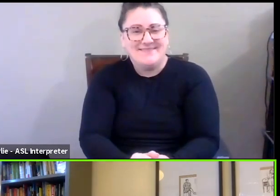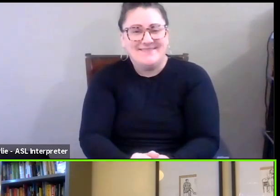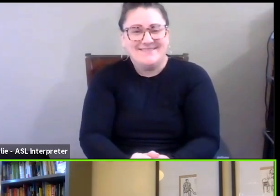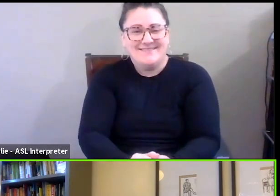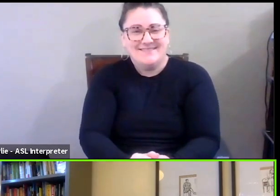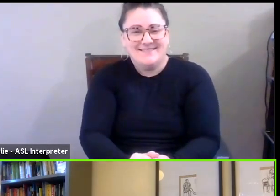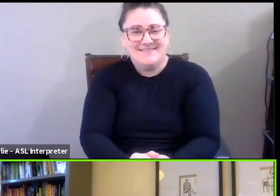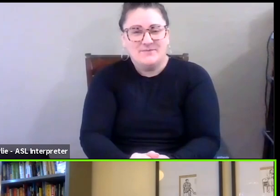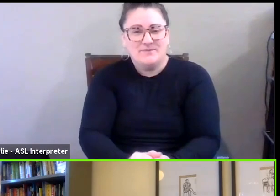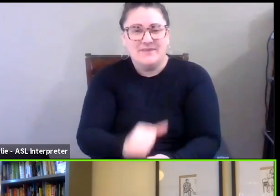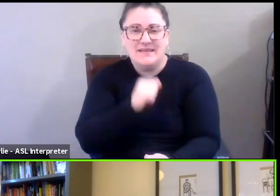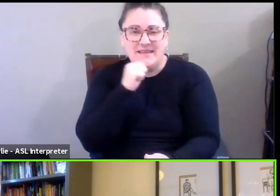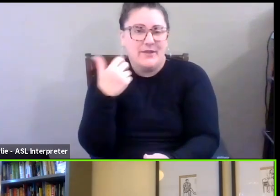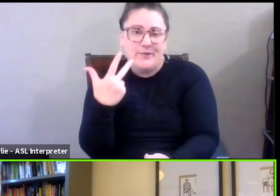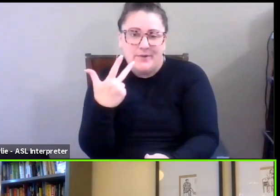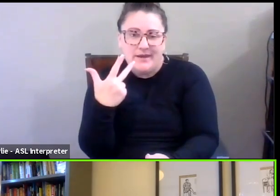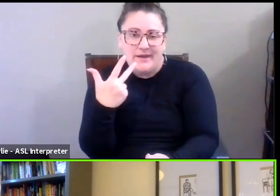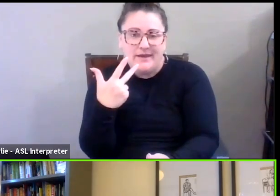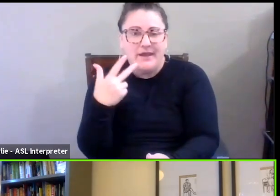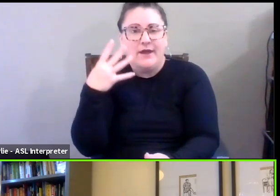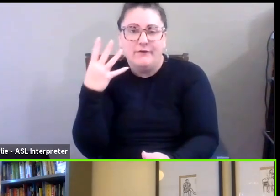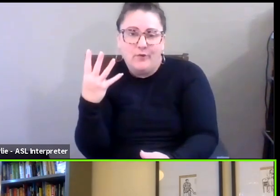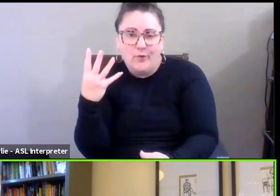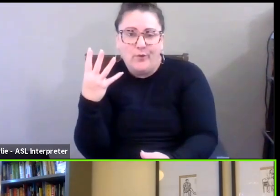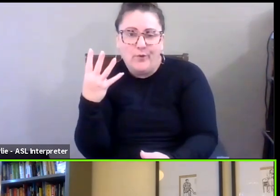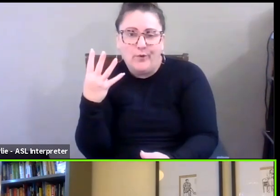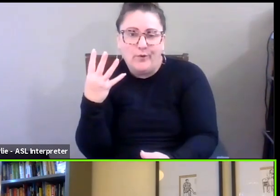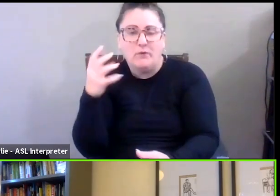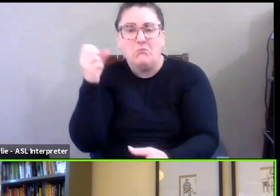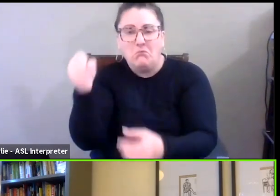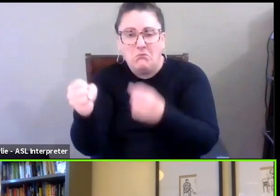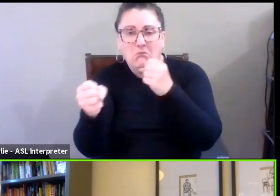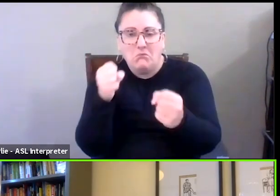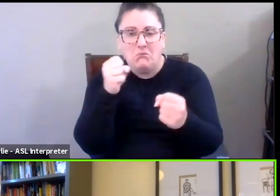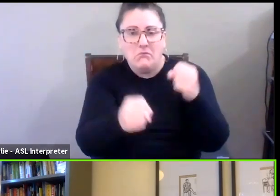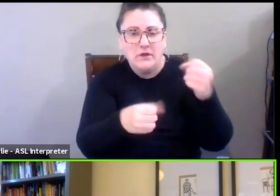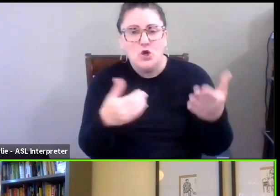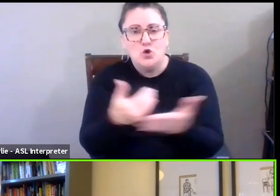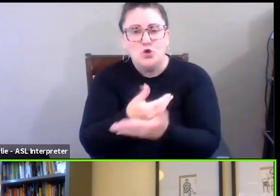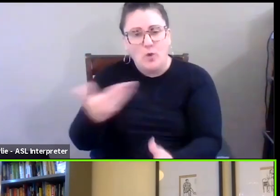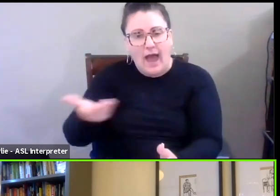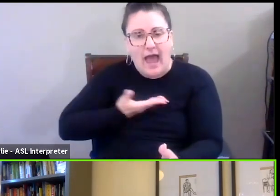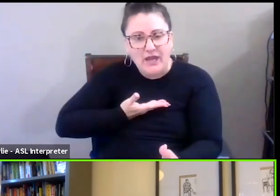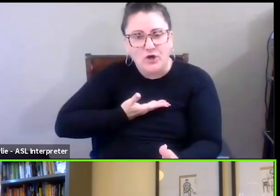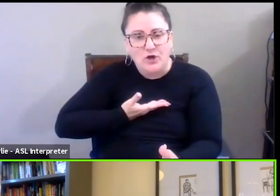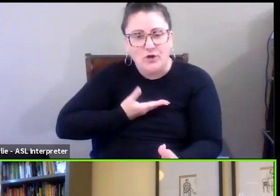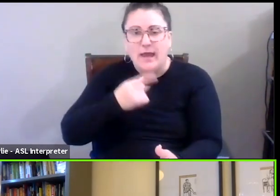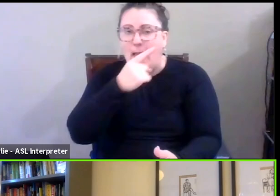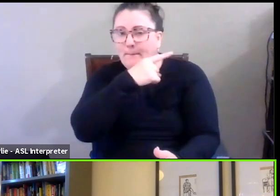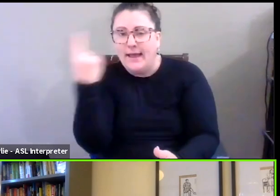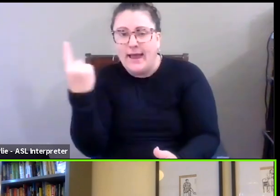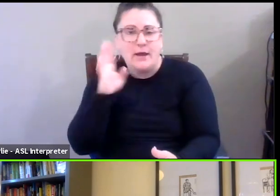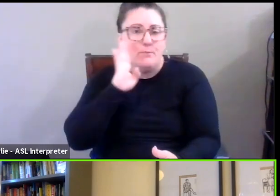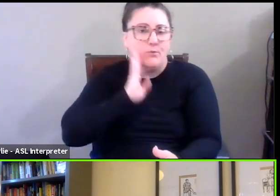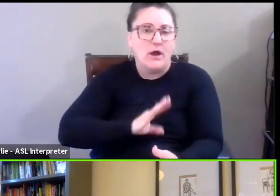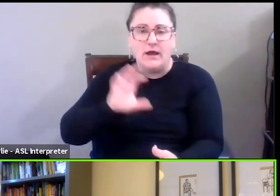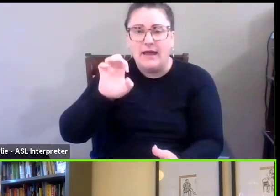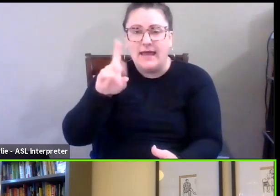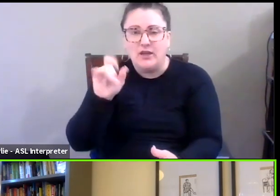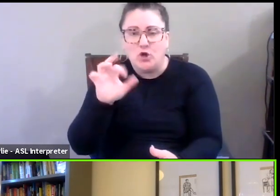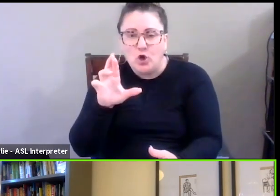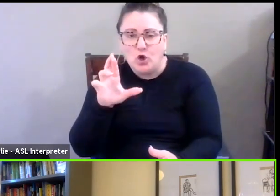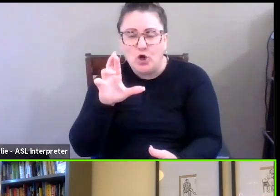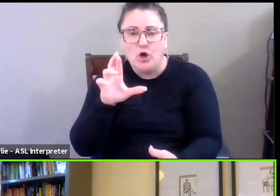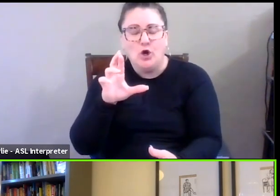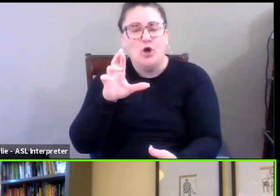just 3 or 4 well-placed new hires, Black and brown editors in major